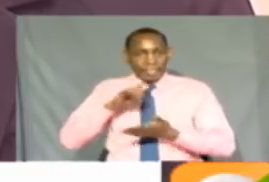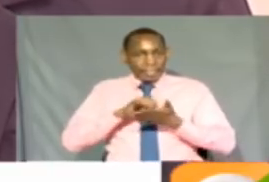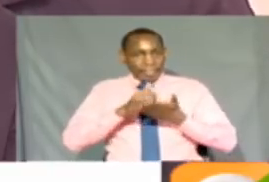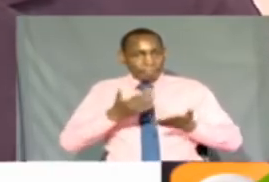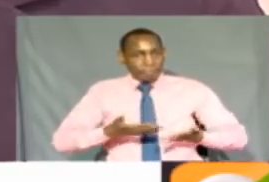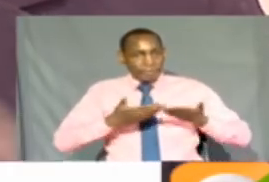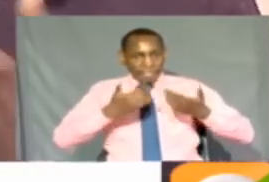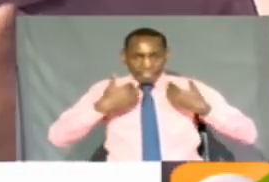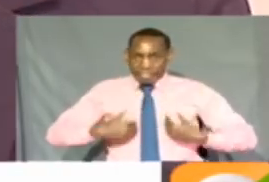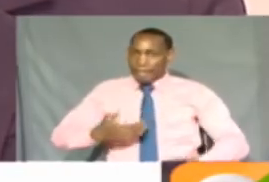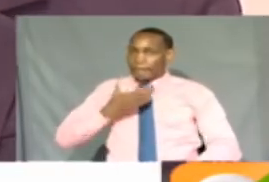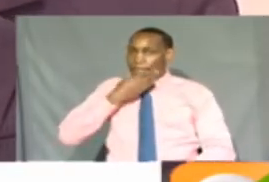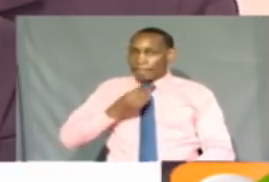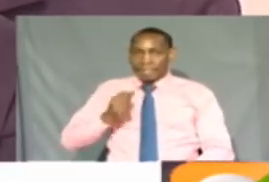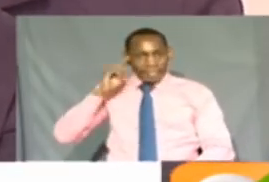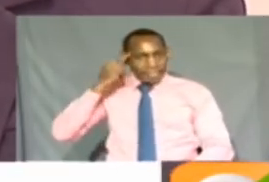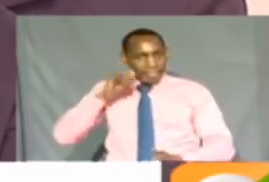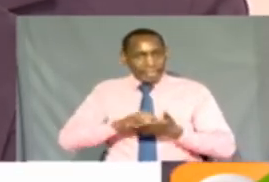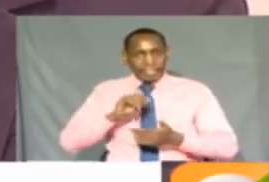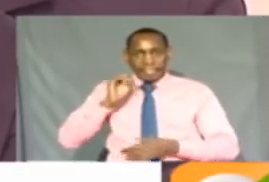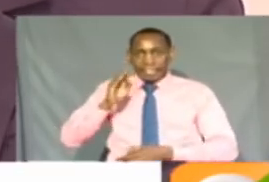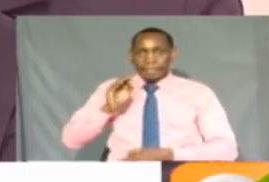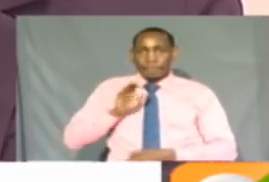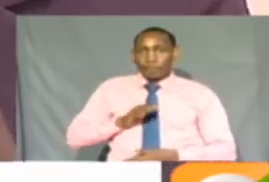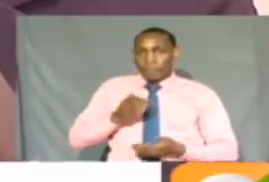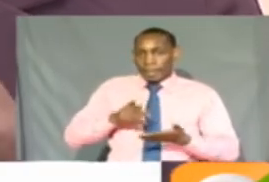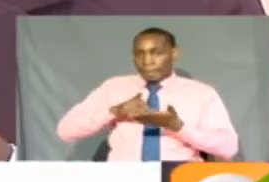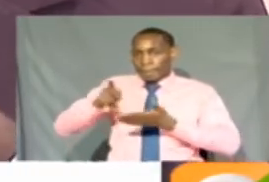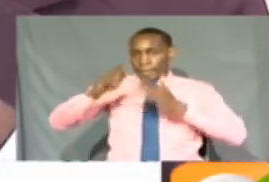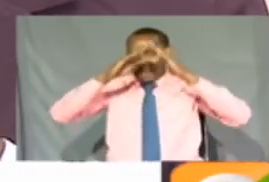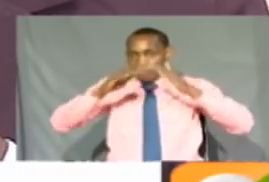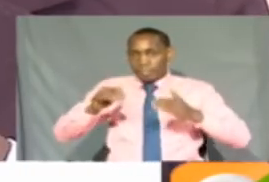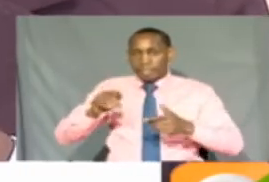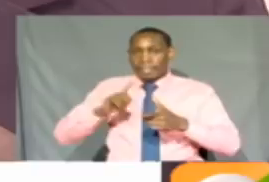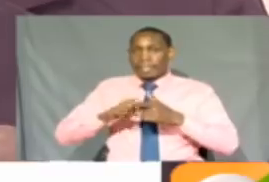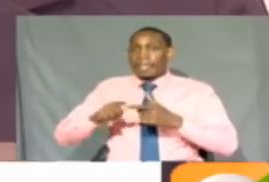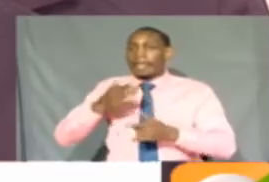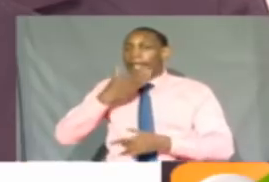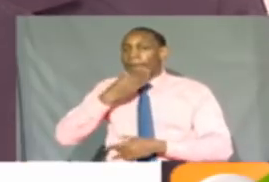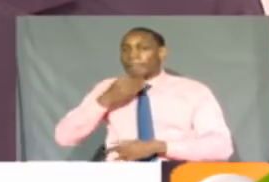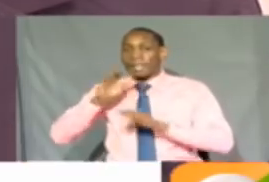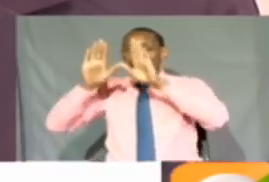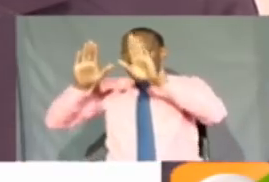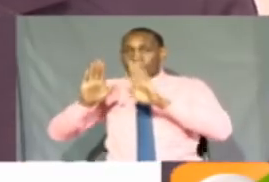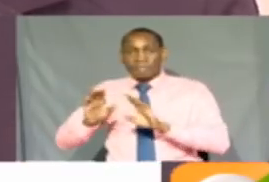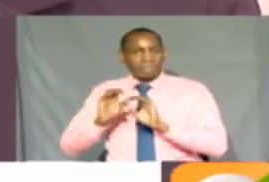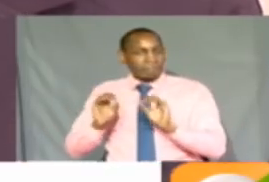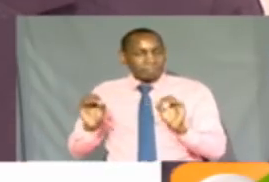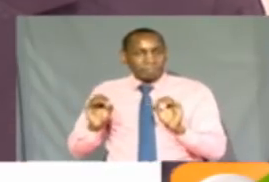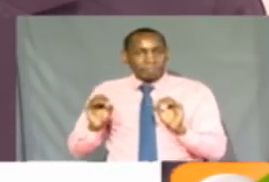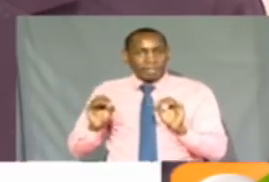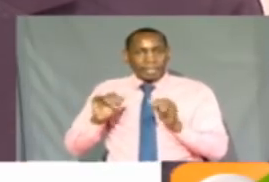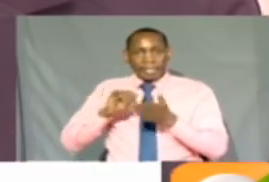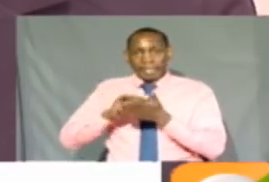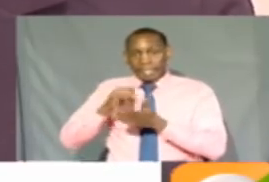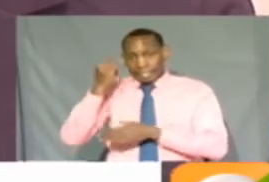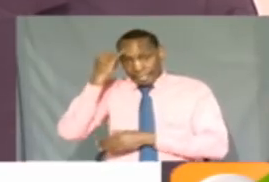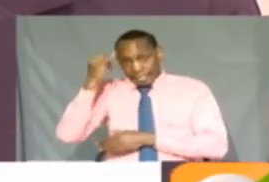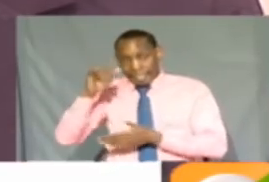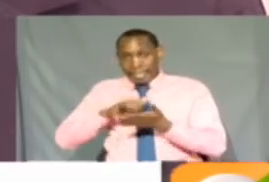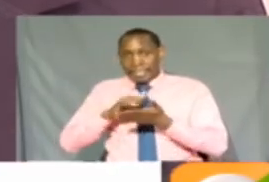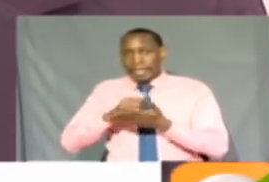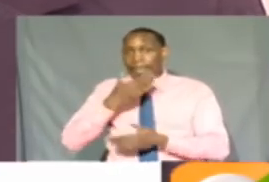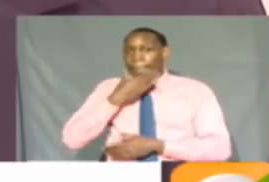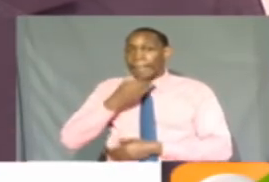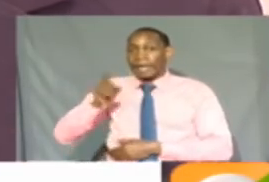a man. They think that if a woman provides, if a woman pays rent, then the man is lesser. And that's the mindset which our